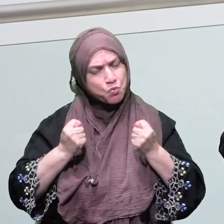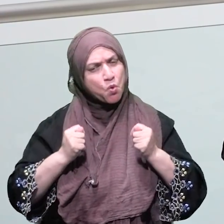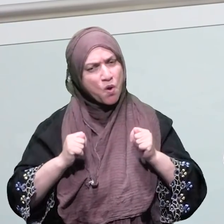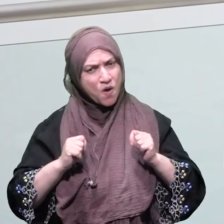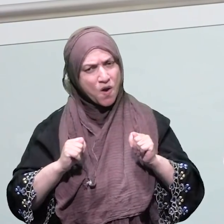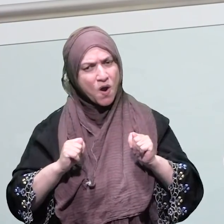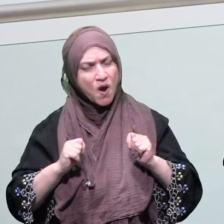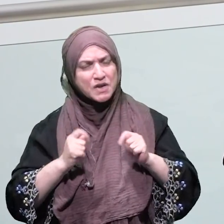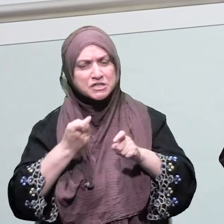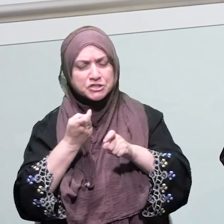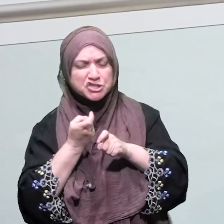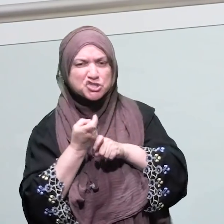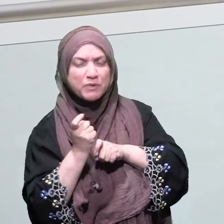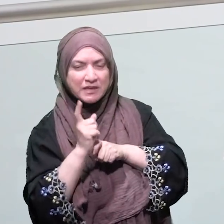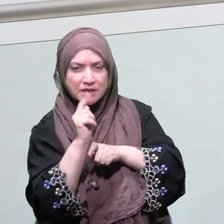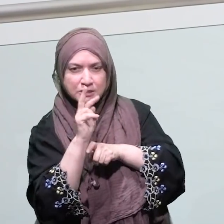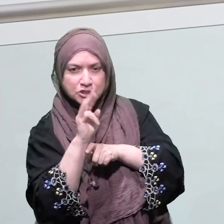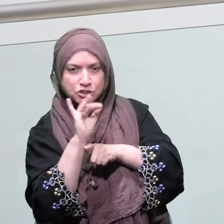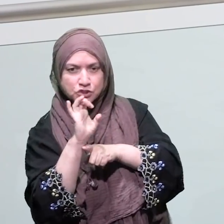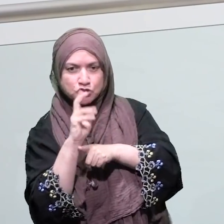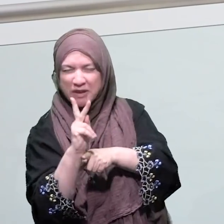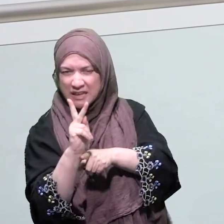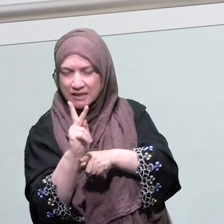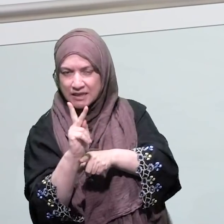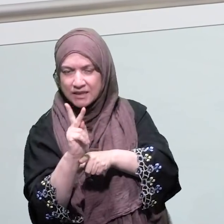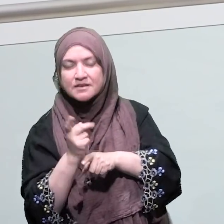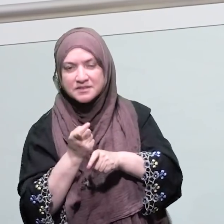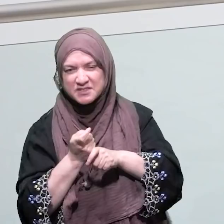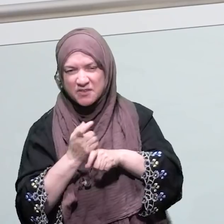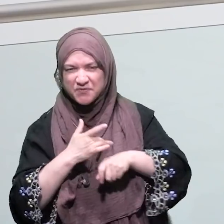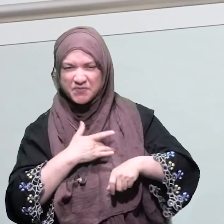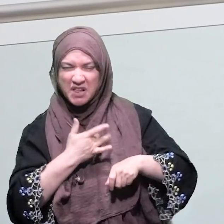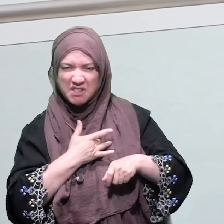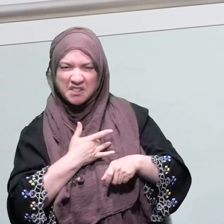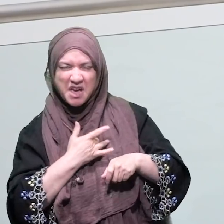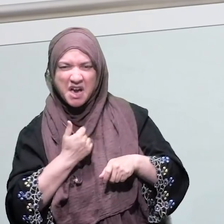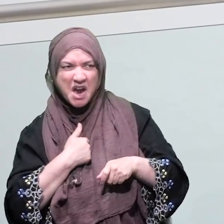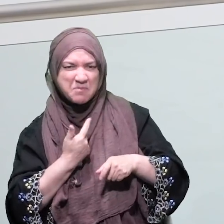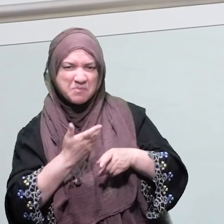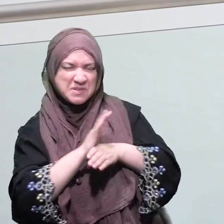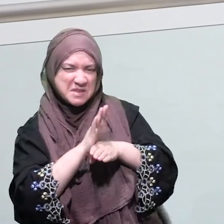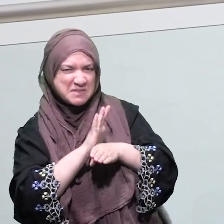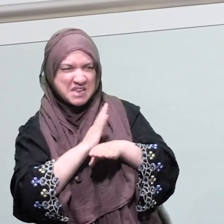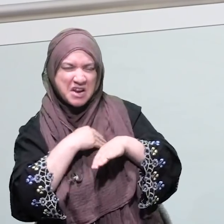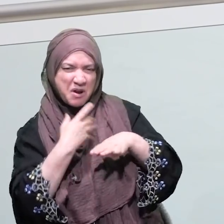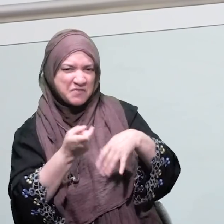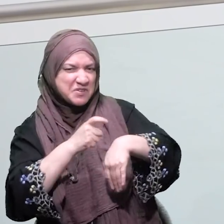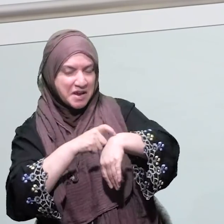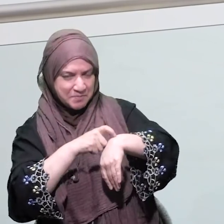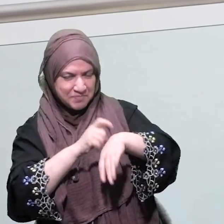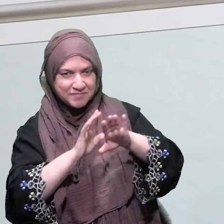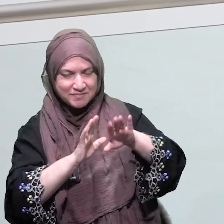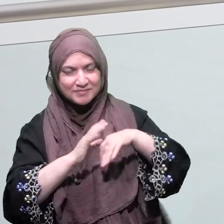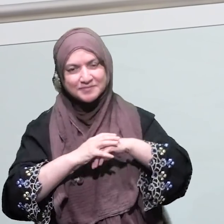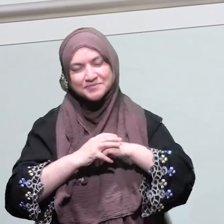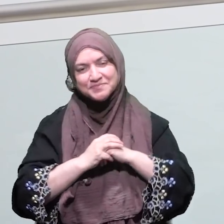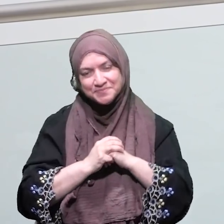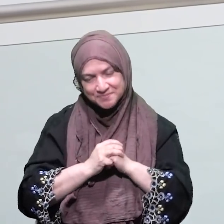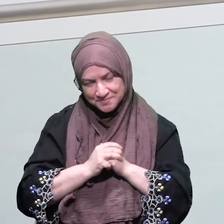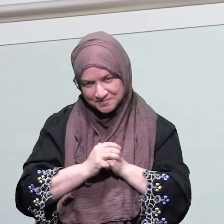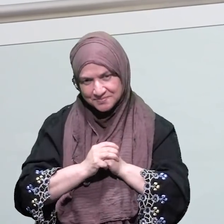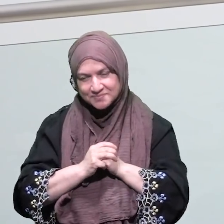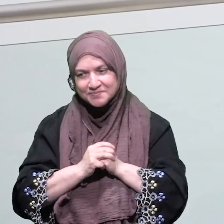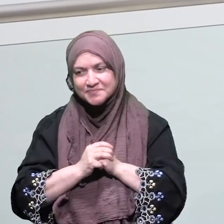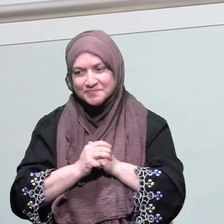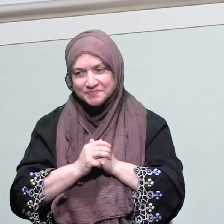and then incitement between his ibad, between the servants of Allah subhanahu wa ta'ala. And have you ever gone to